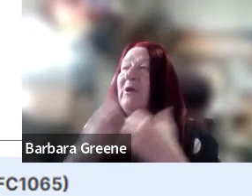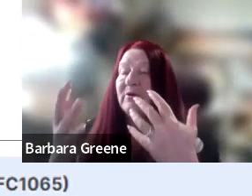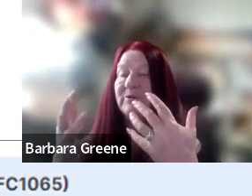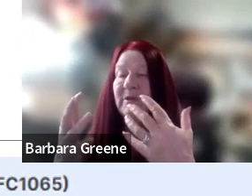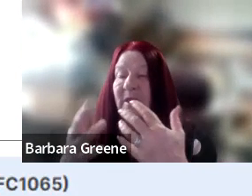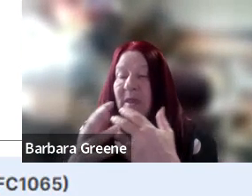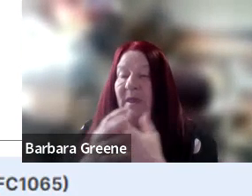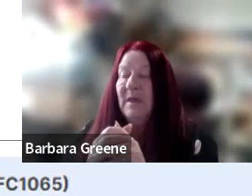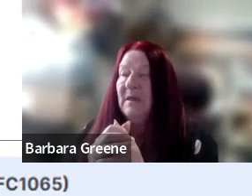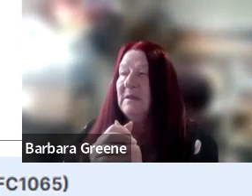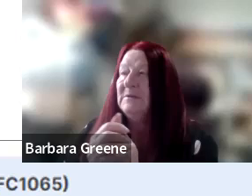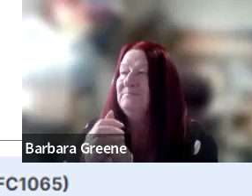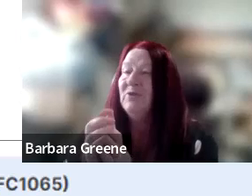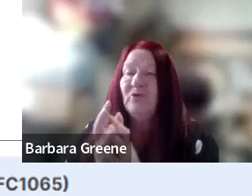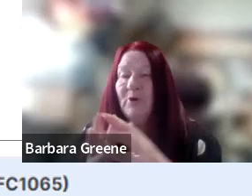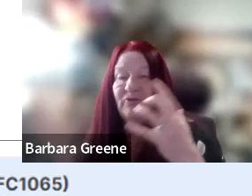shared